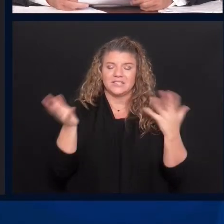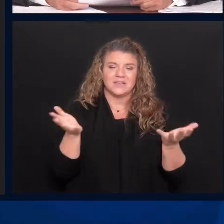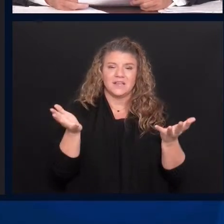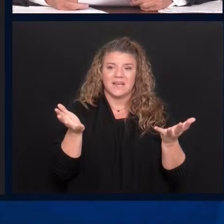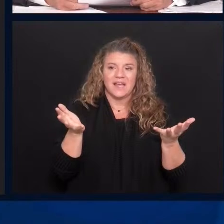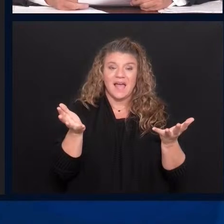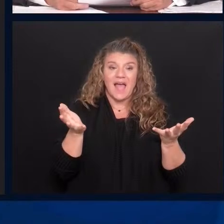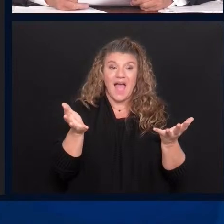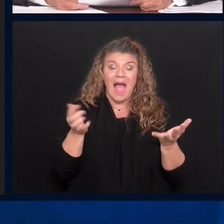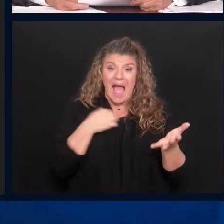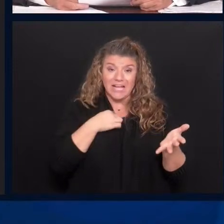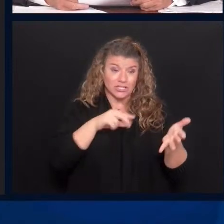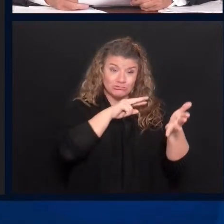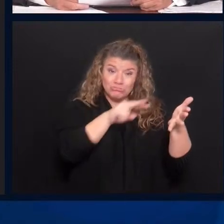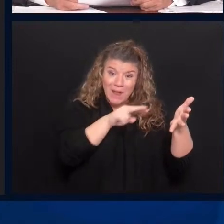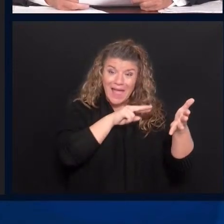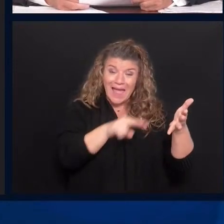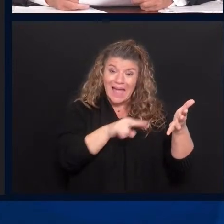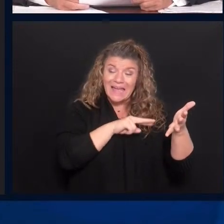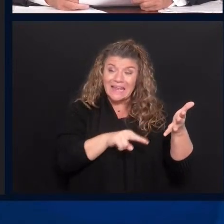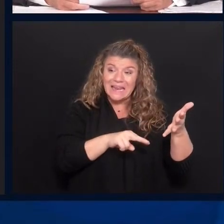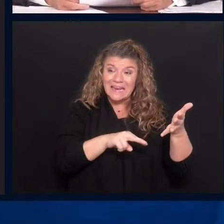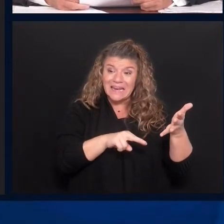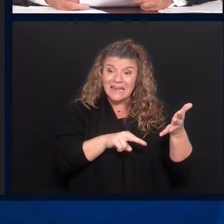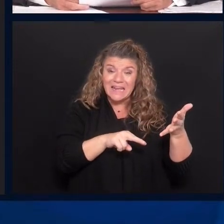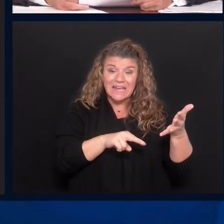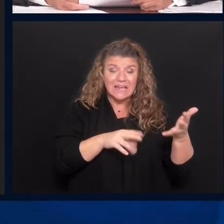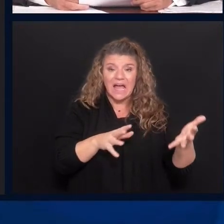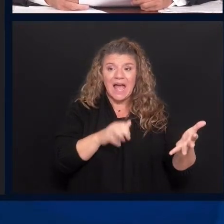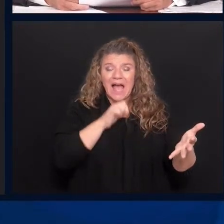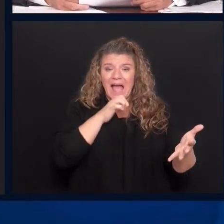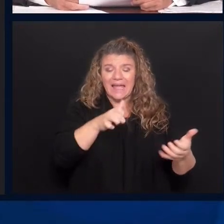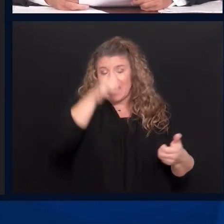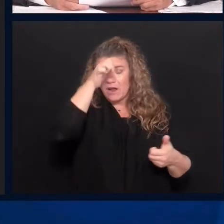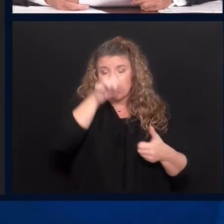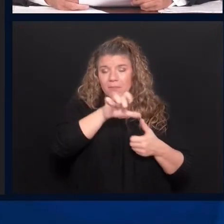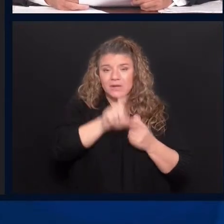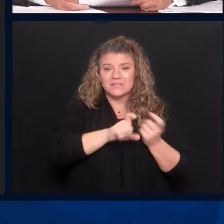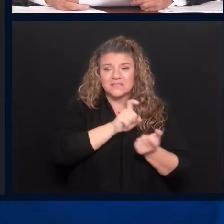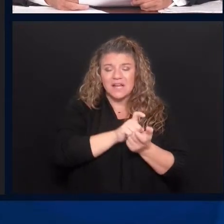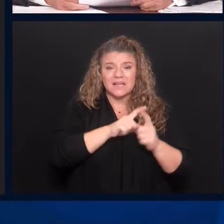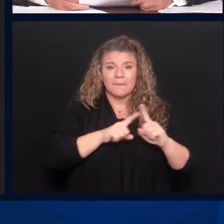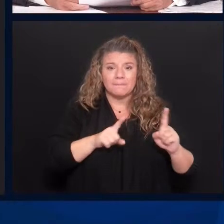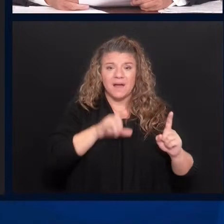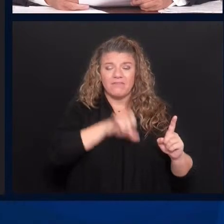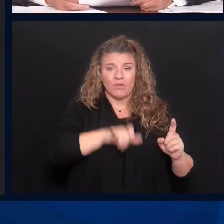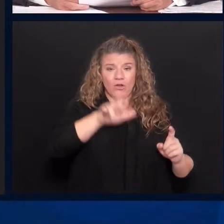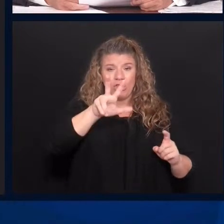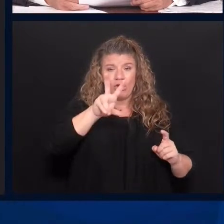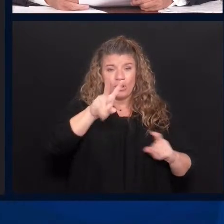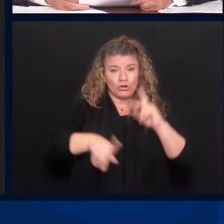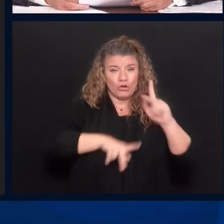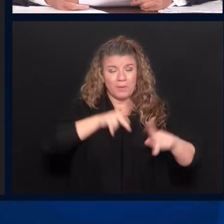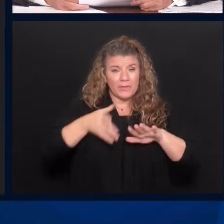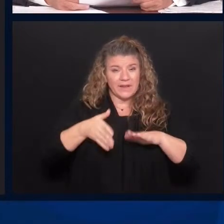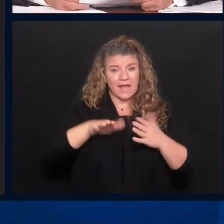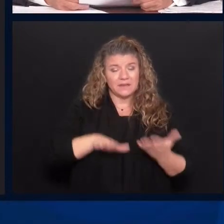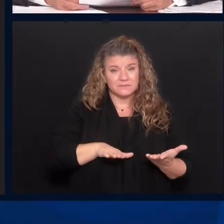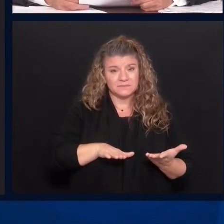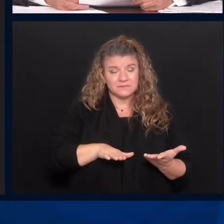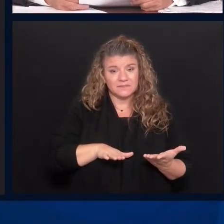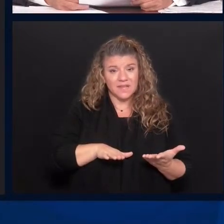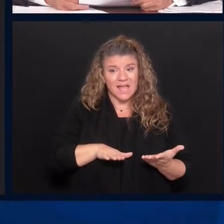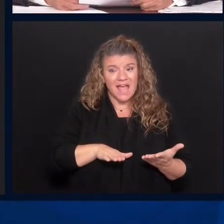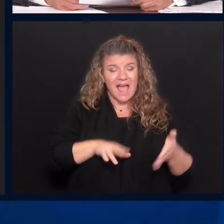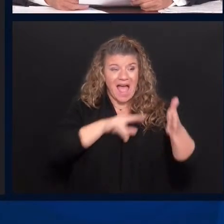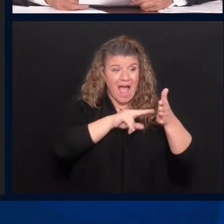just read. I can't recall exactly what it was, but of the 32 people that died, I just